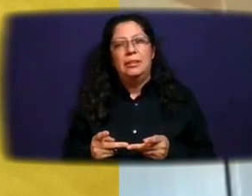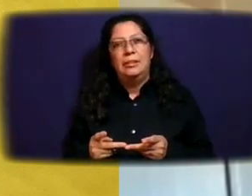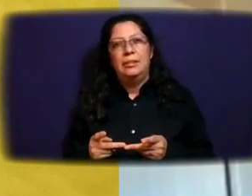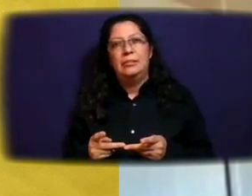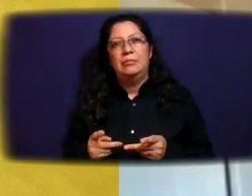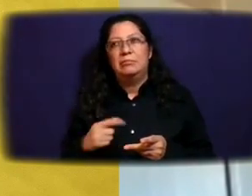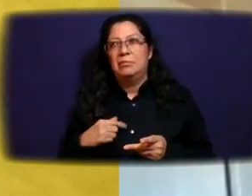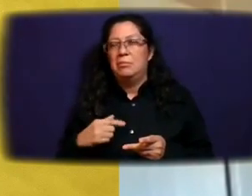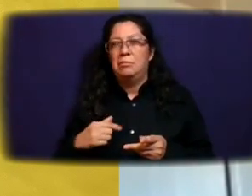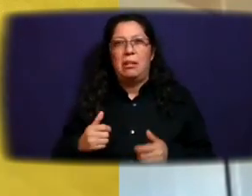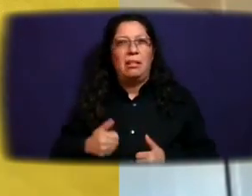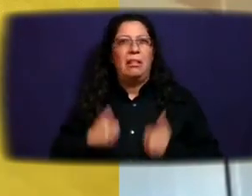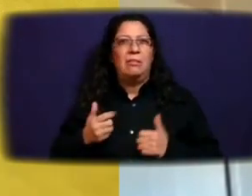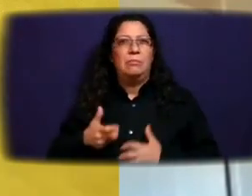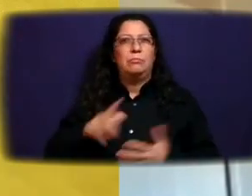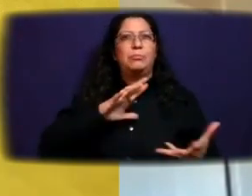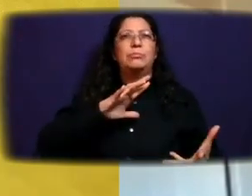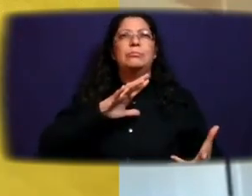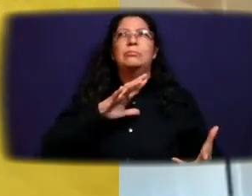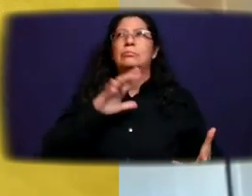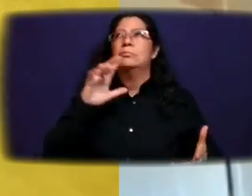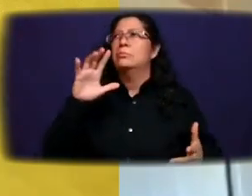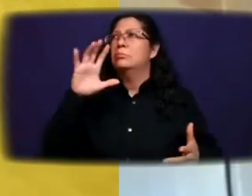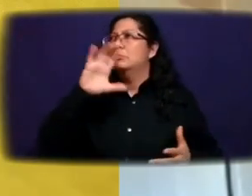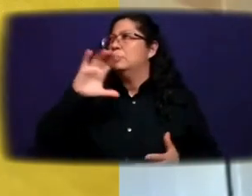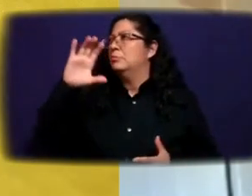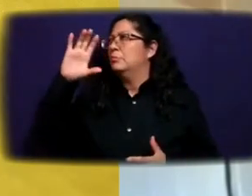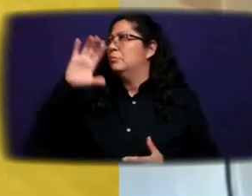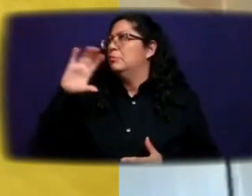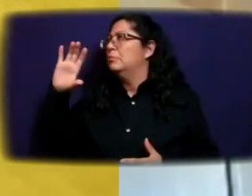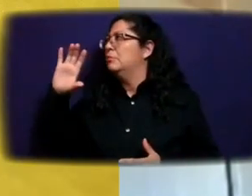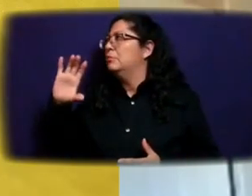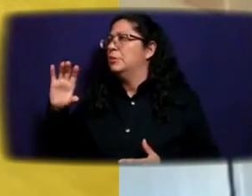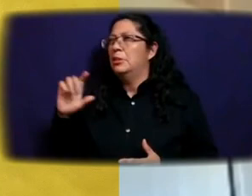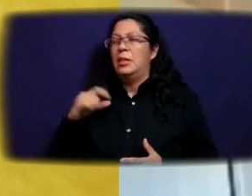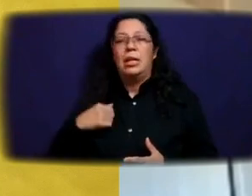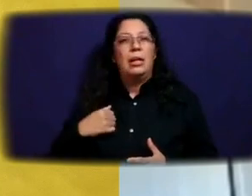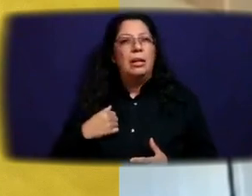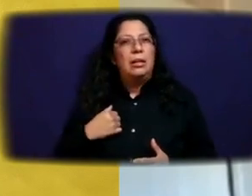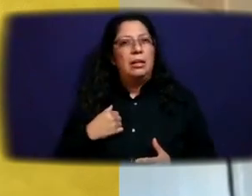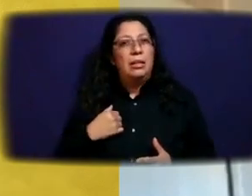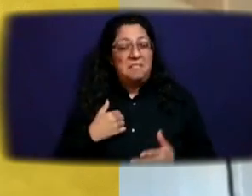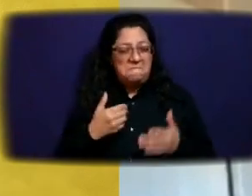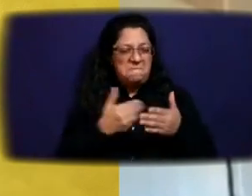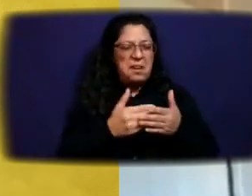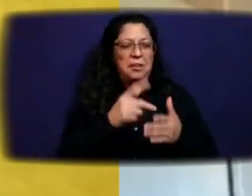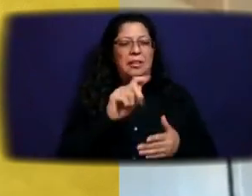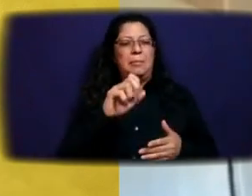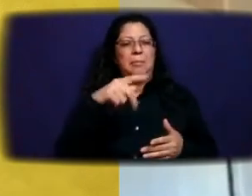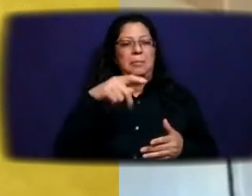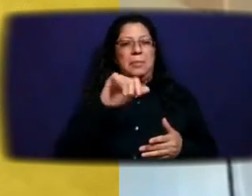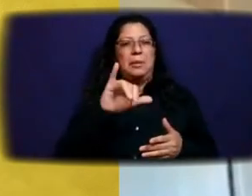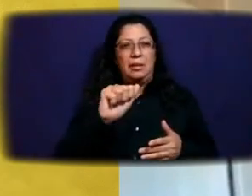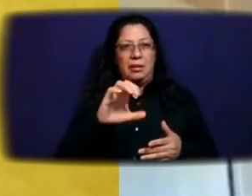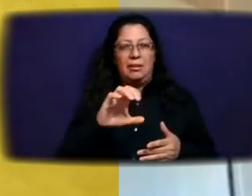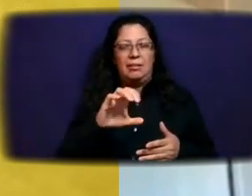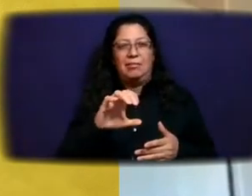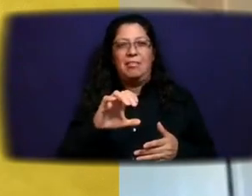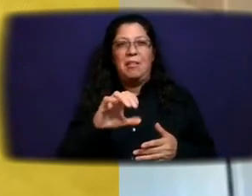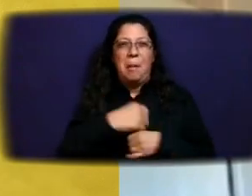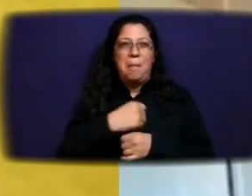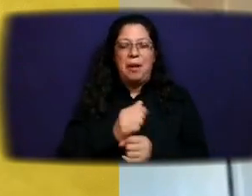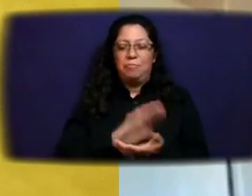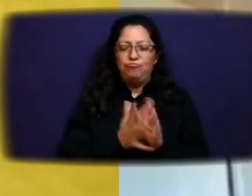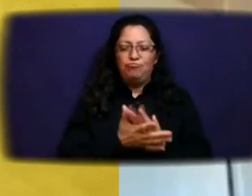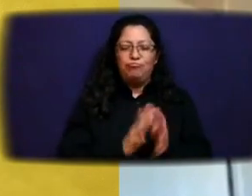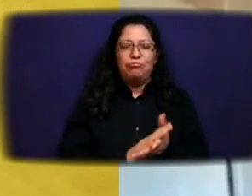when I'm lost. I live near El Tepeyac, They make